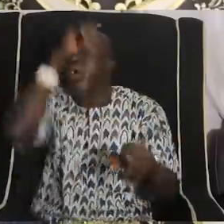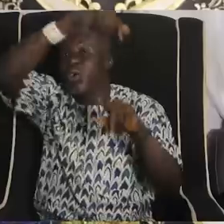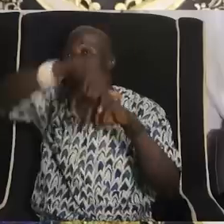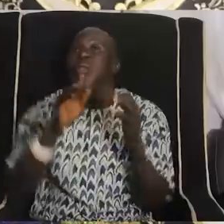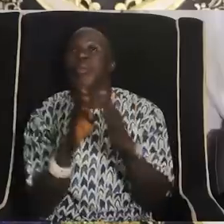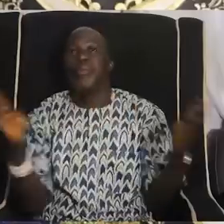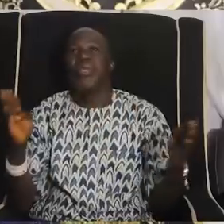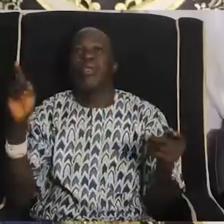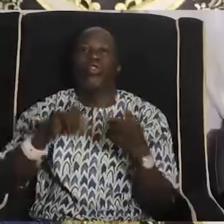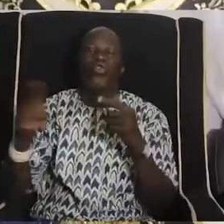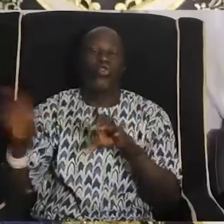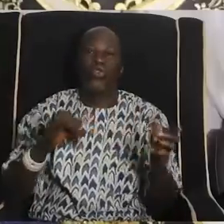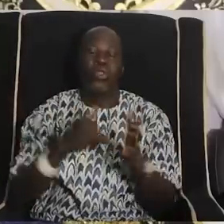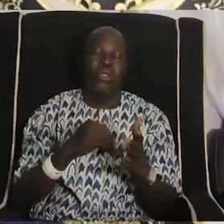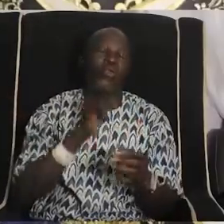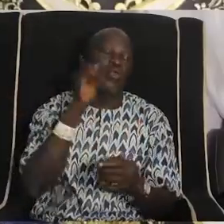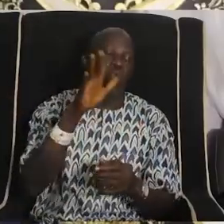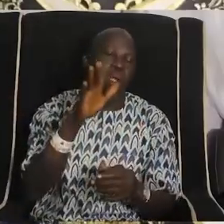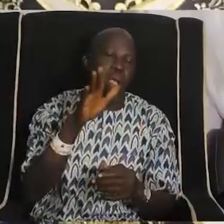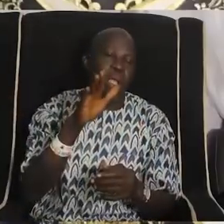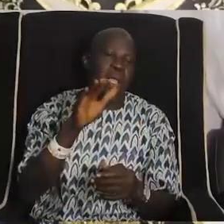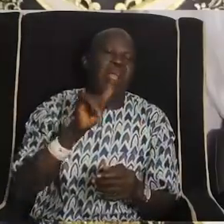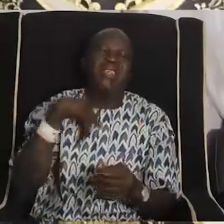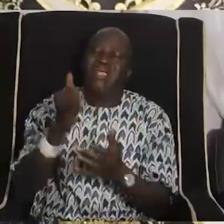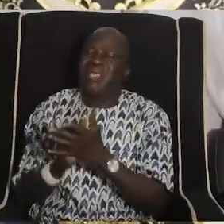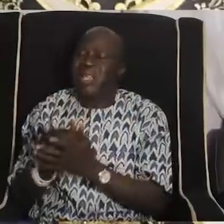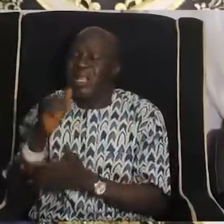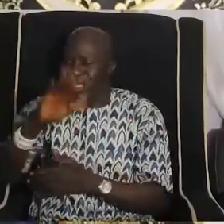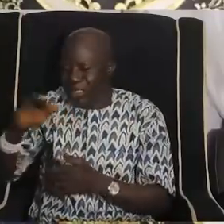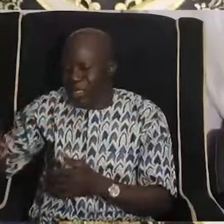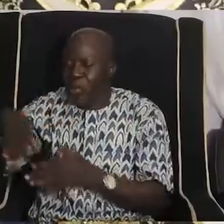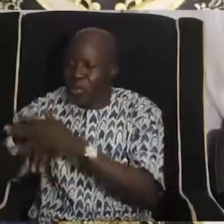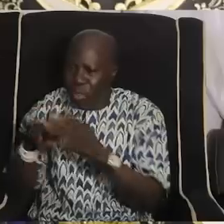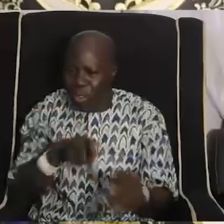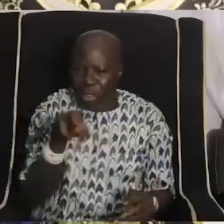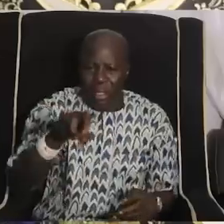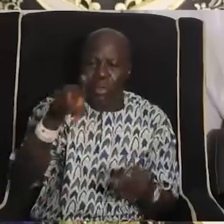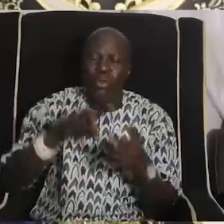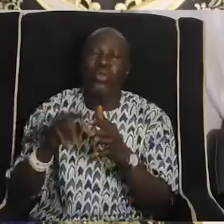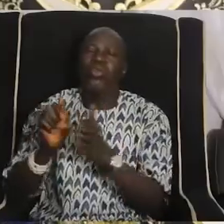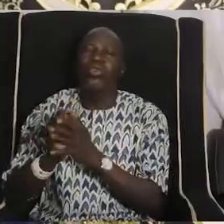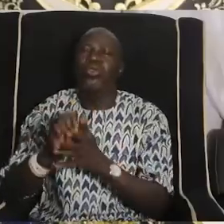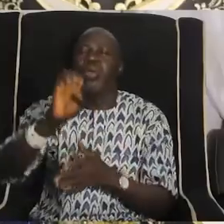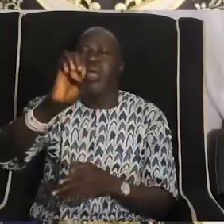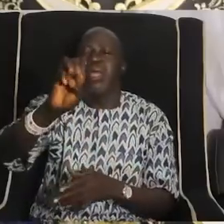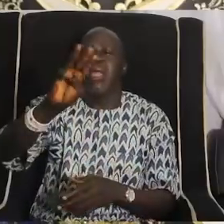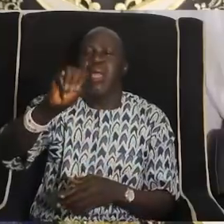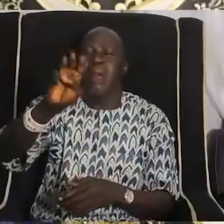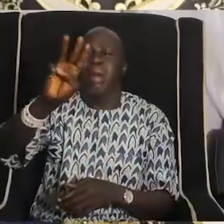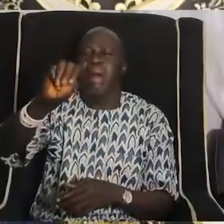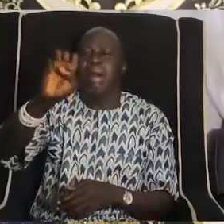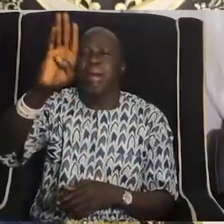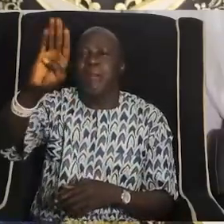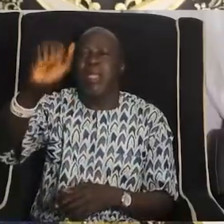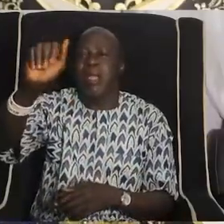it's big before you do it. A woman, she said, "I want to go to embassy." And he has